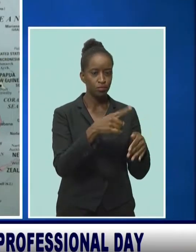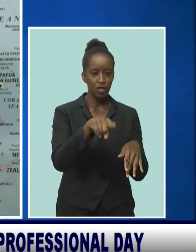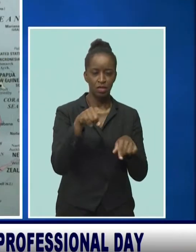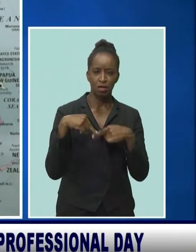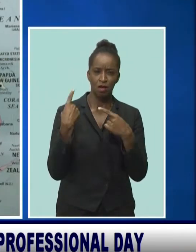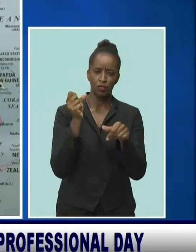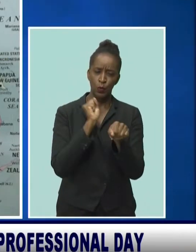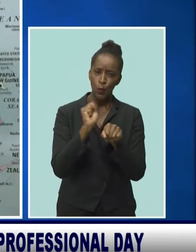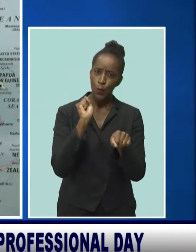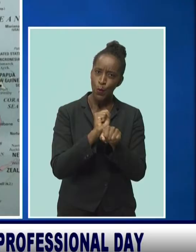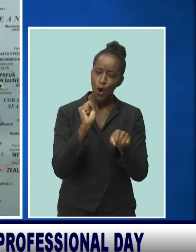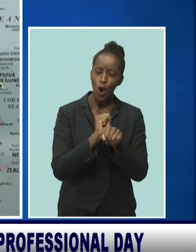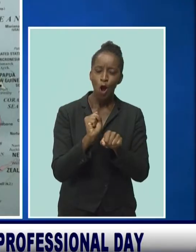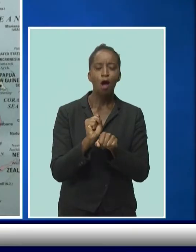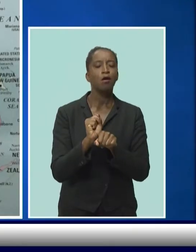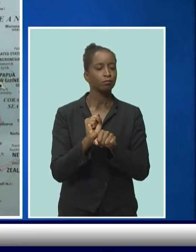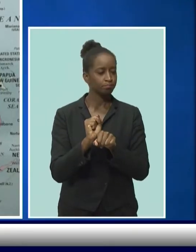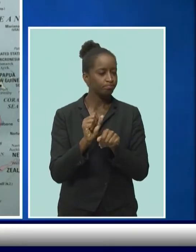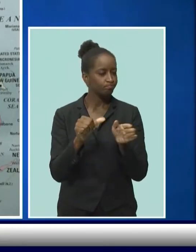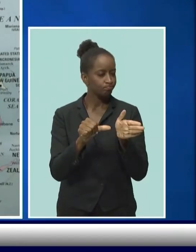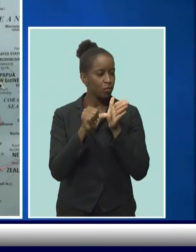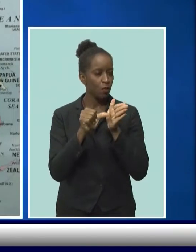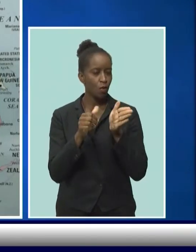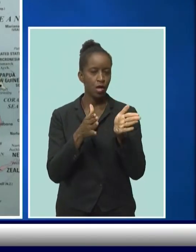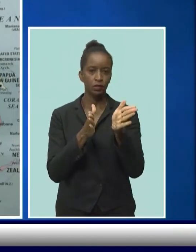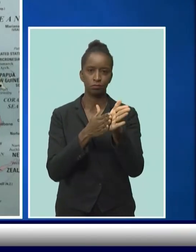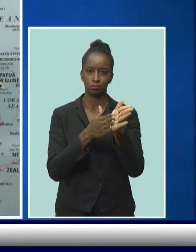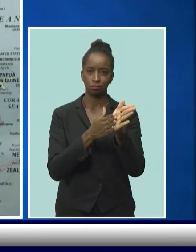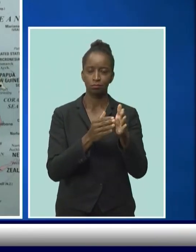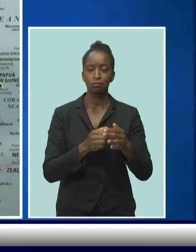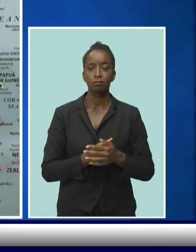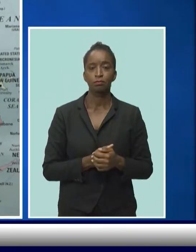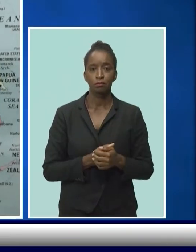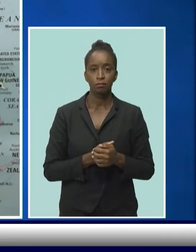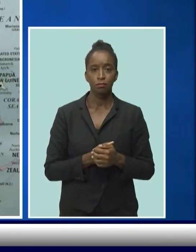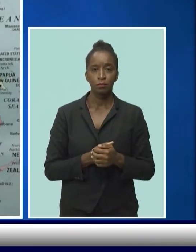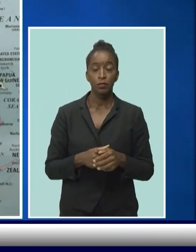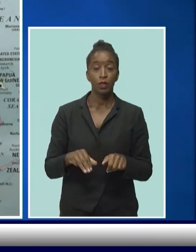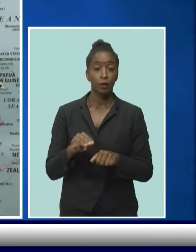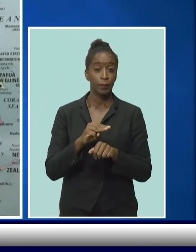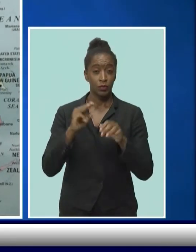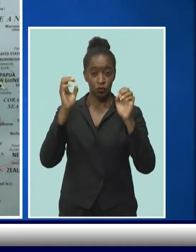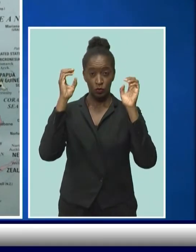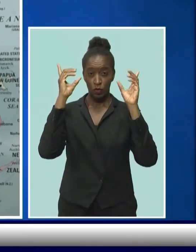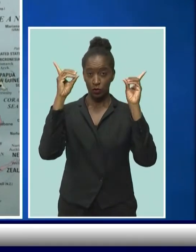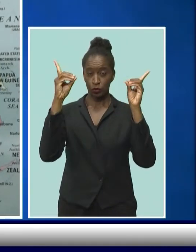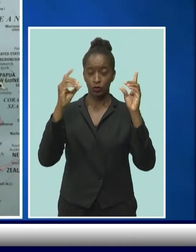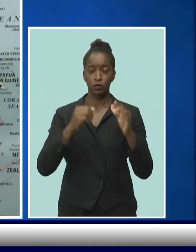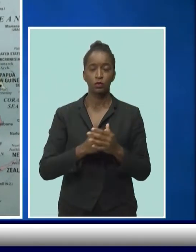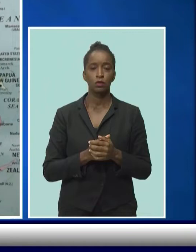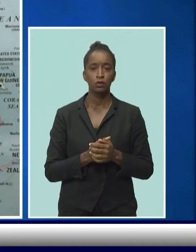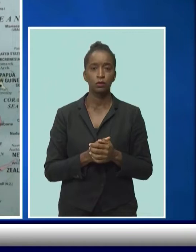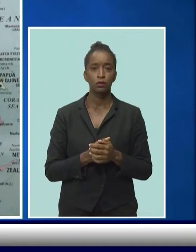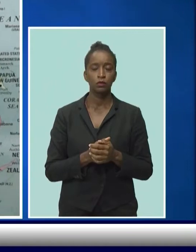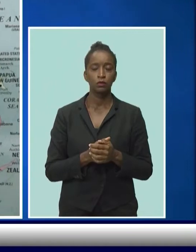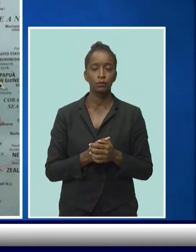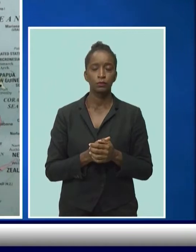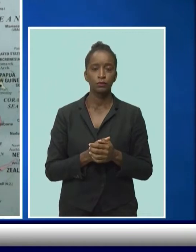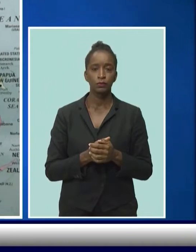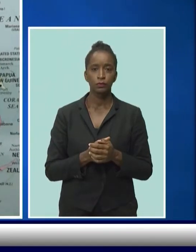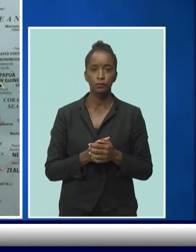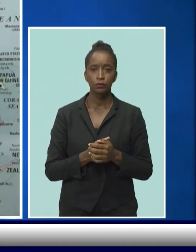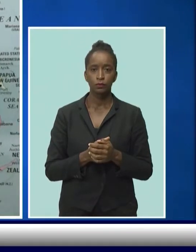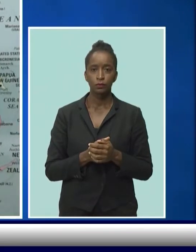For this reason, the Ministry of Education, Technological and Vocational Training has been regularly consulting